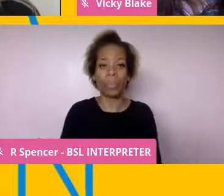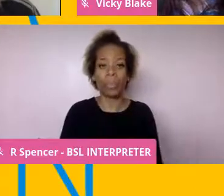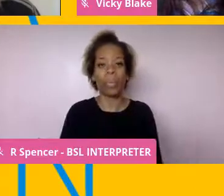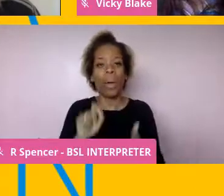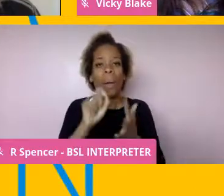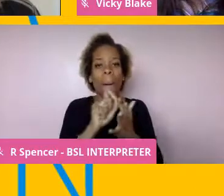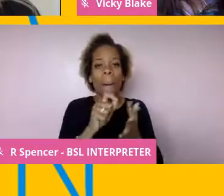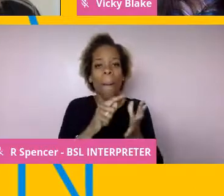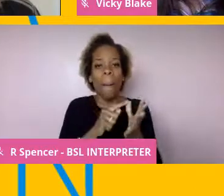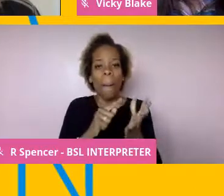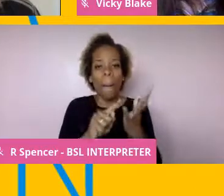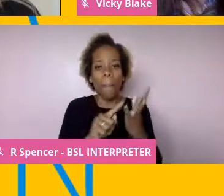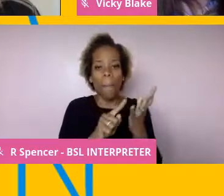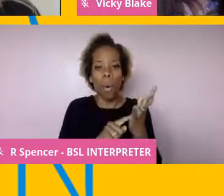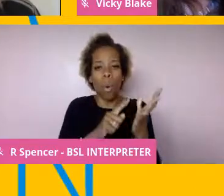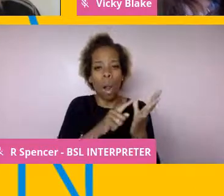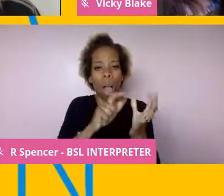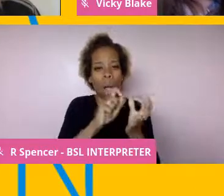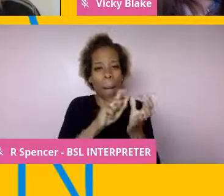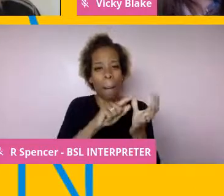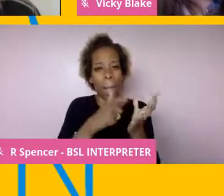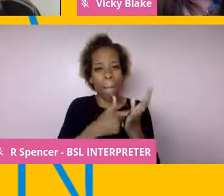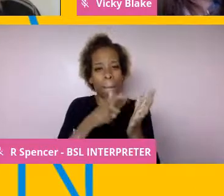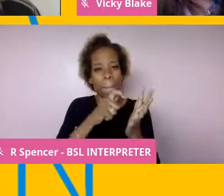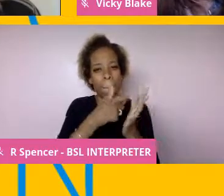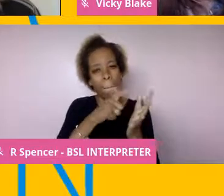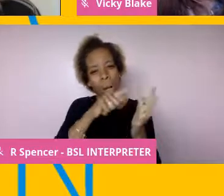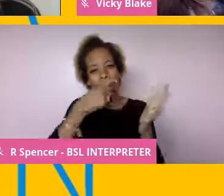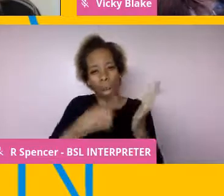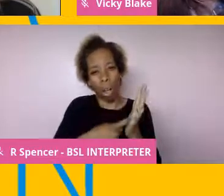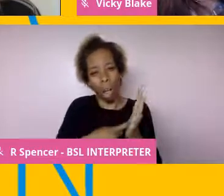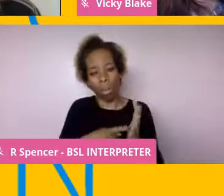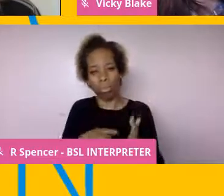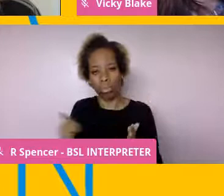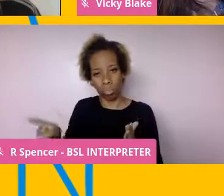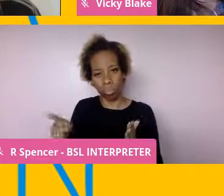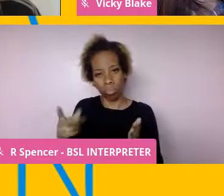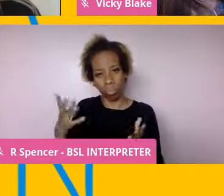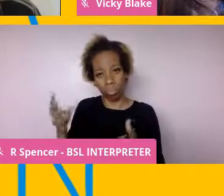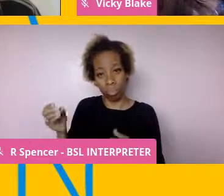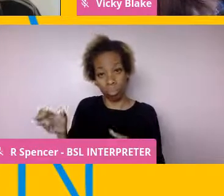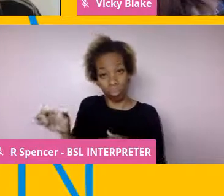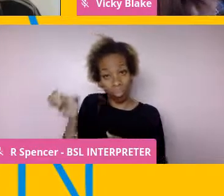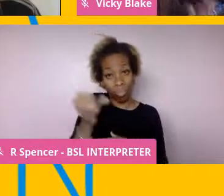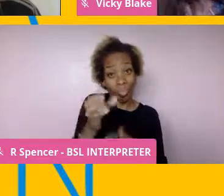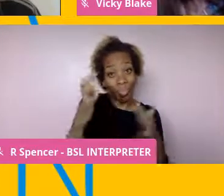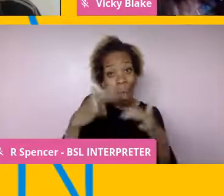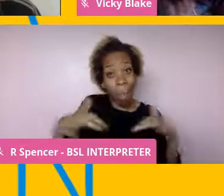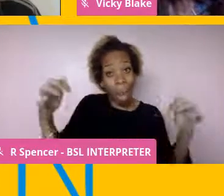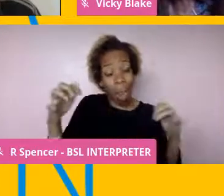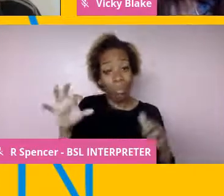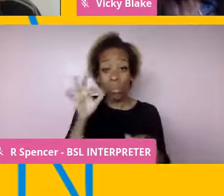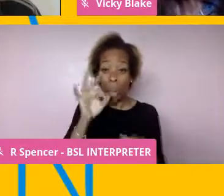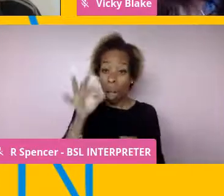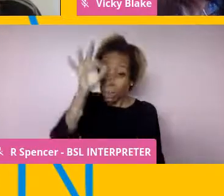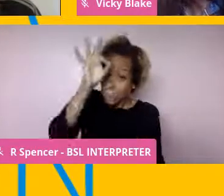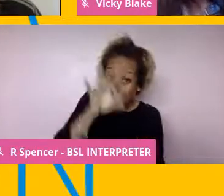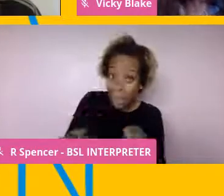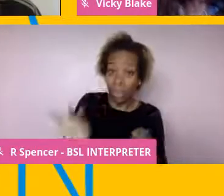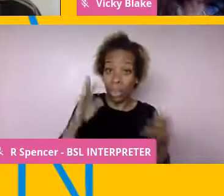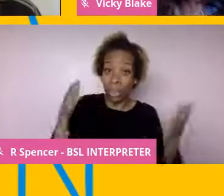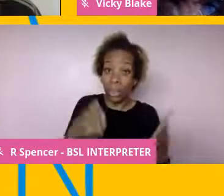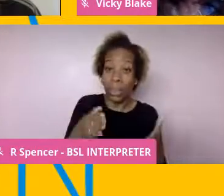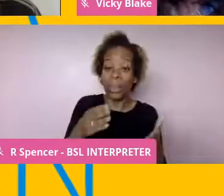Barker at a debate on a finance debate in Parliament, ask questions specifically around higher education